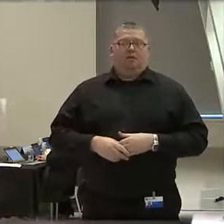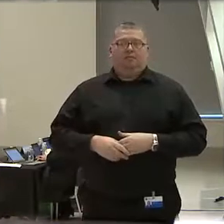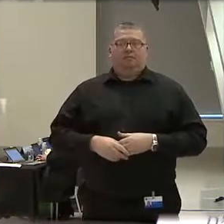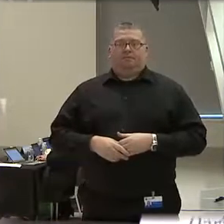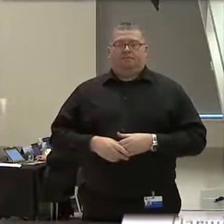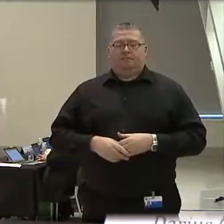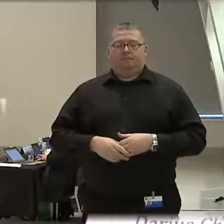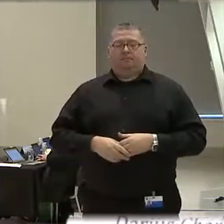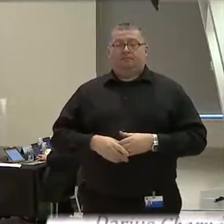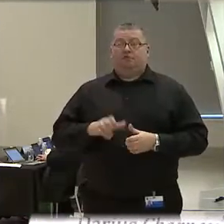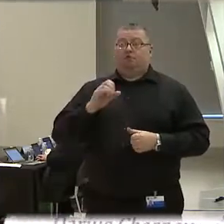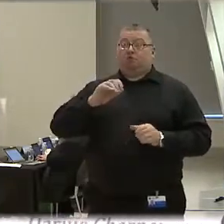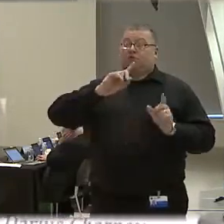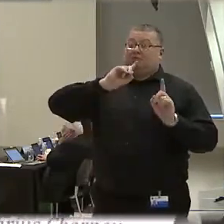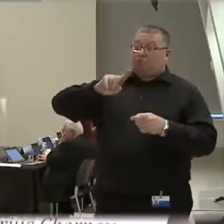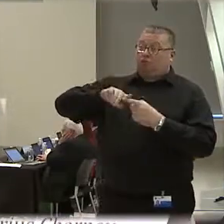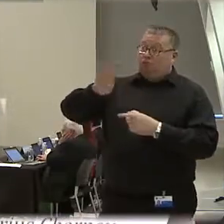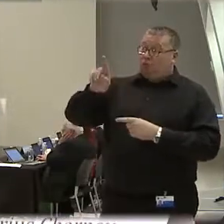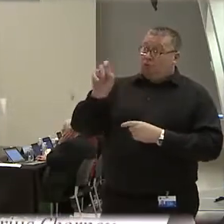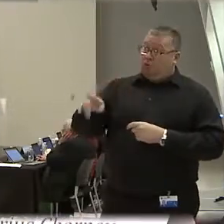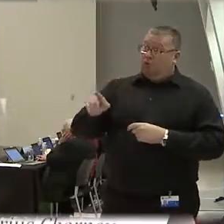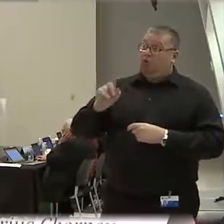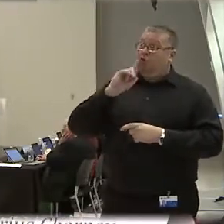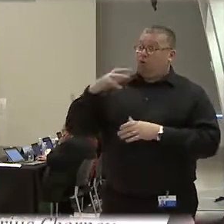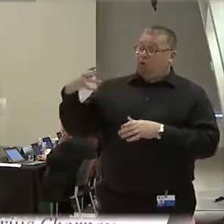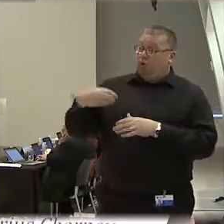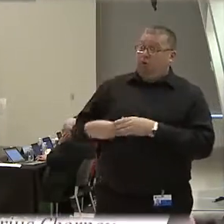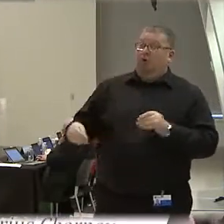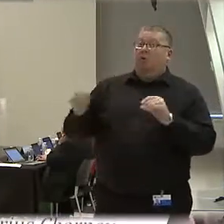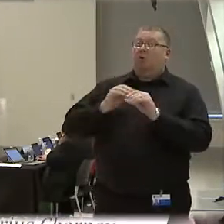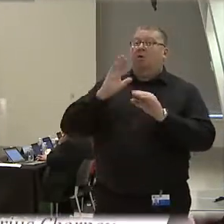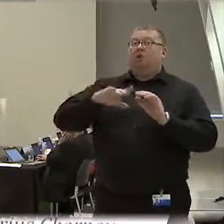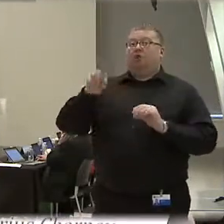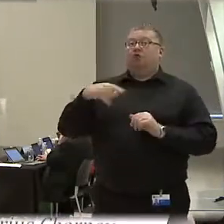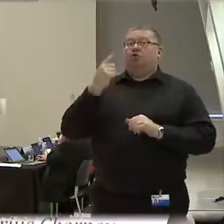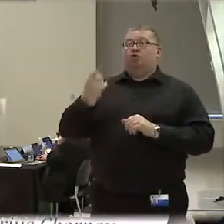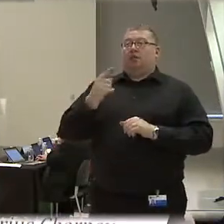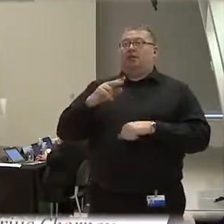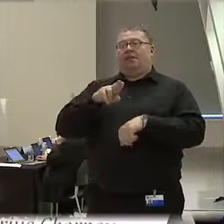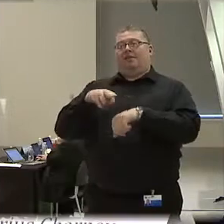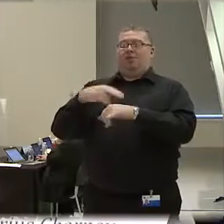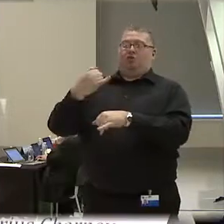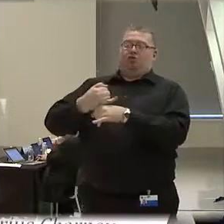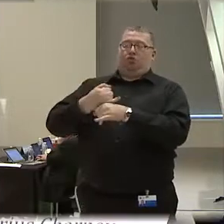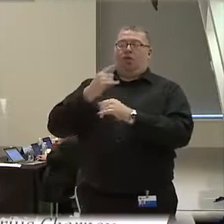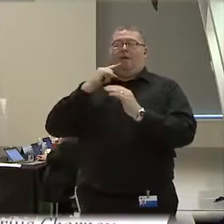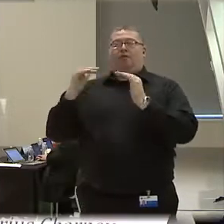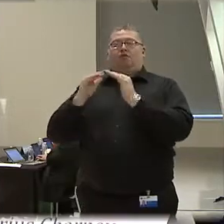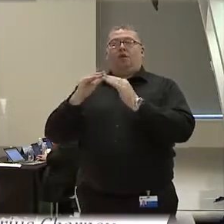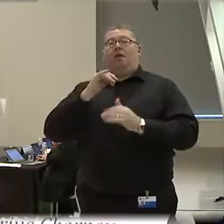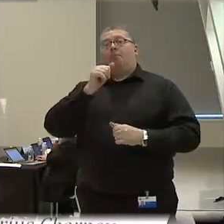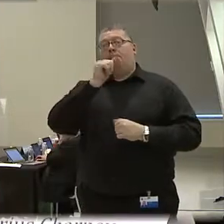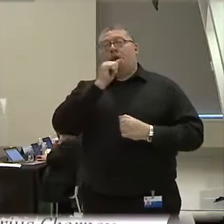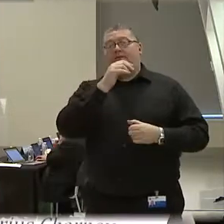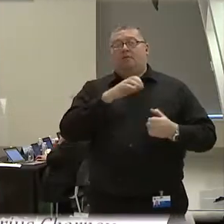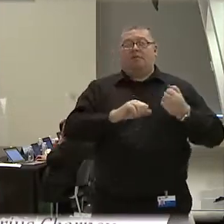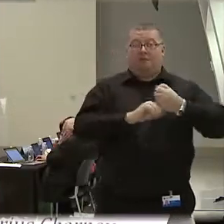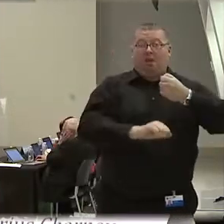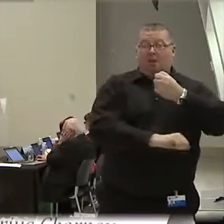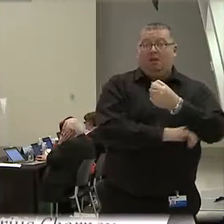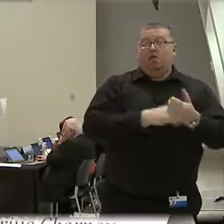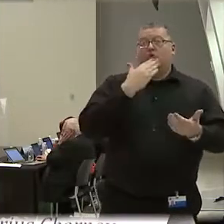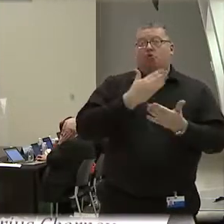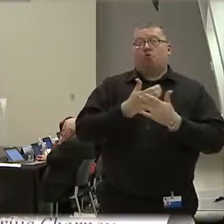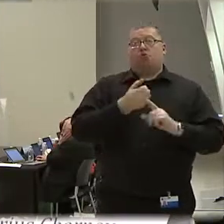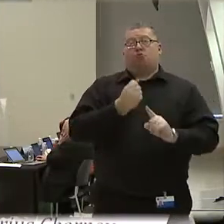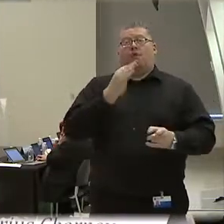So the answer to your question is that it should include more than just the National Institute of Justice, and private foundations would be a great source